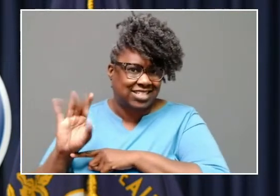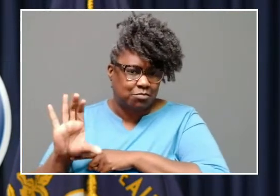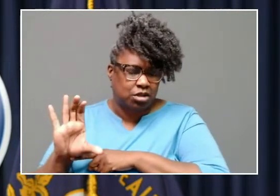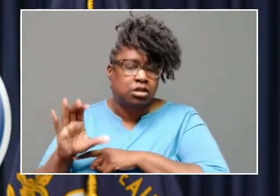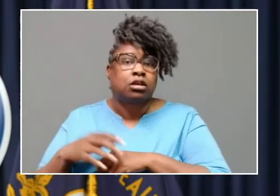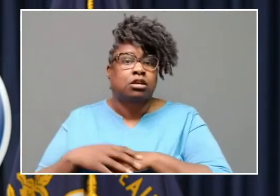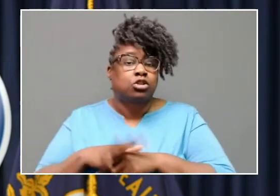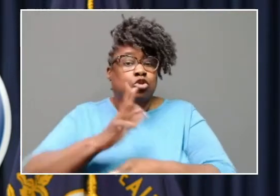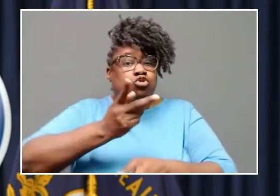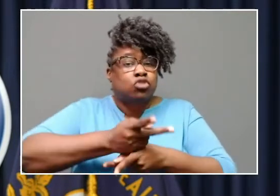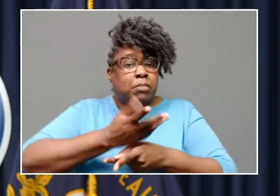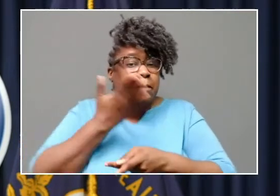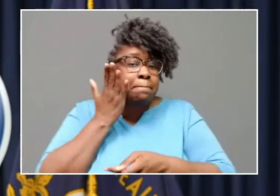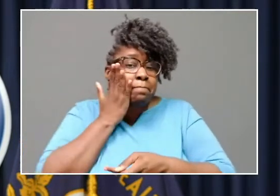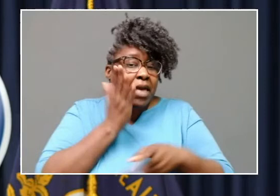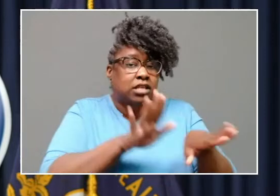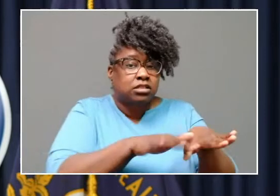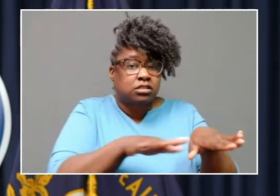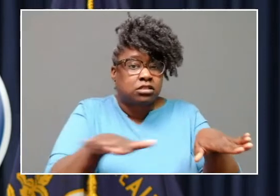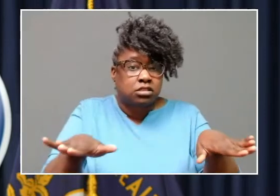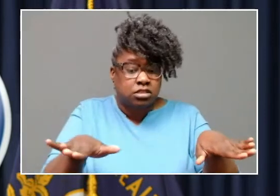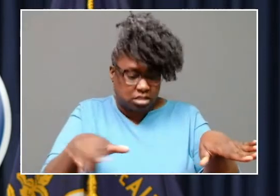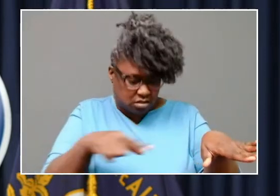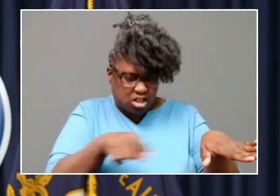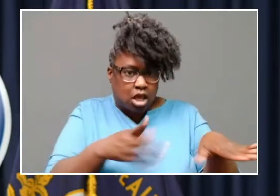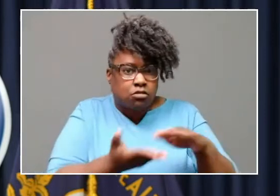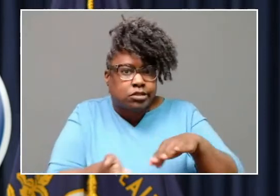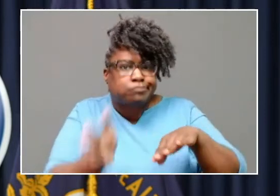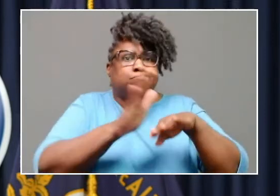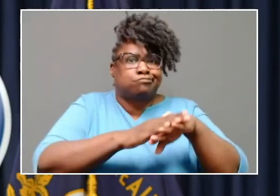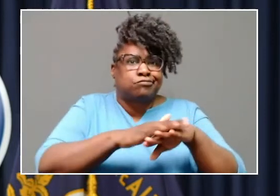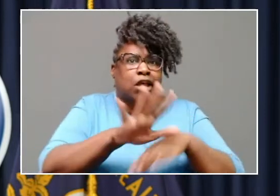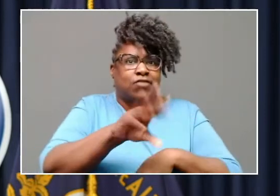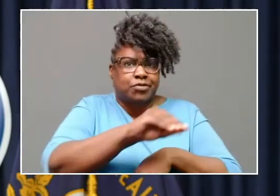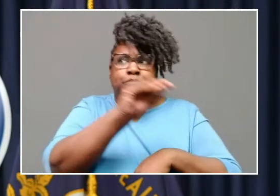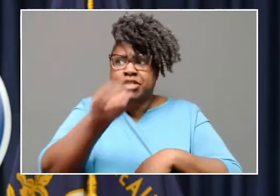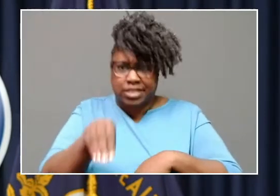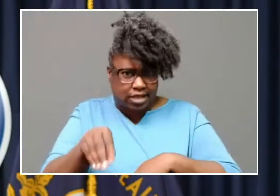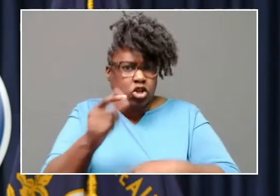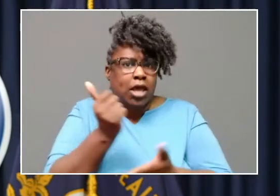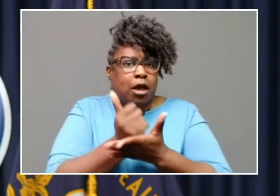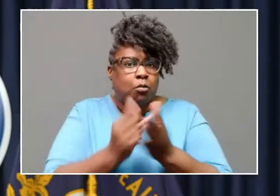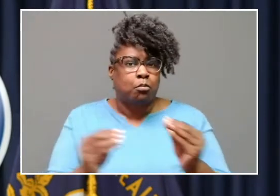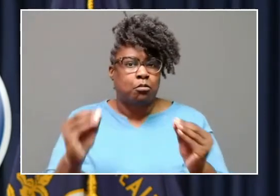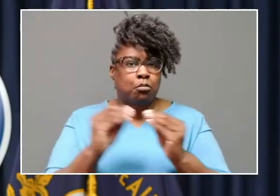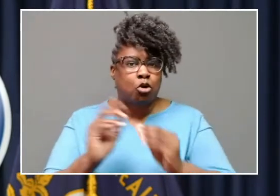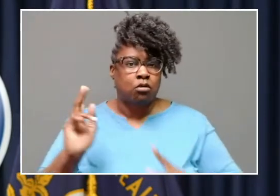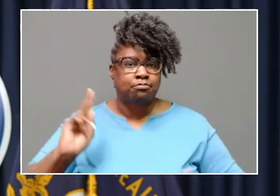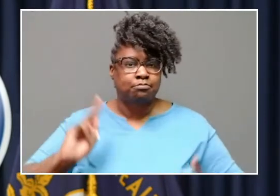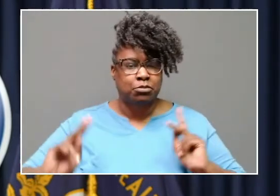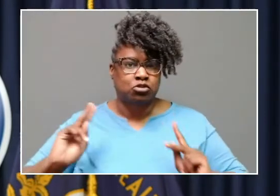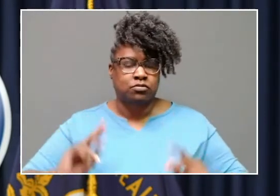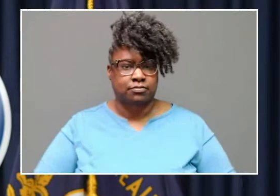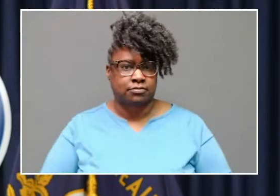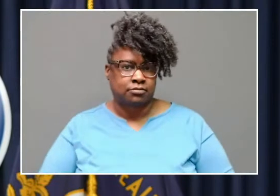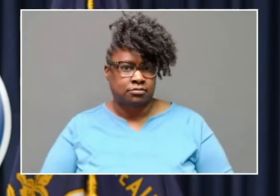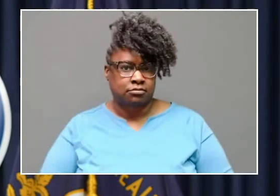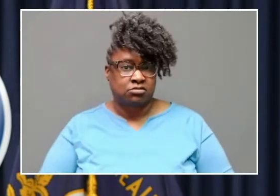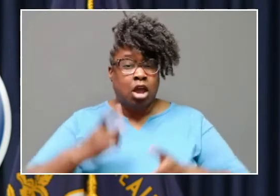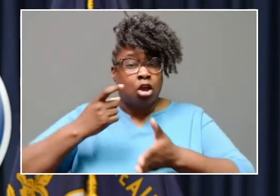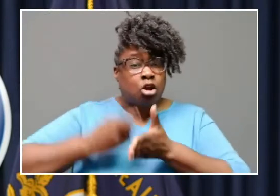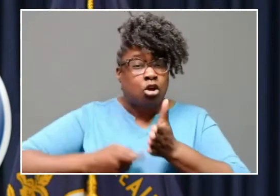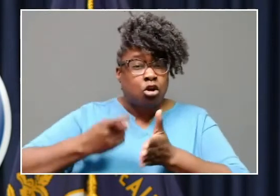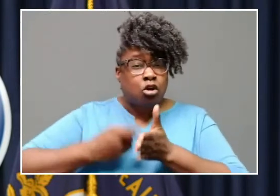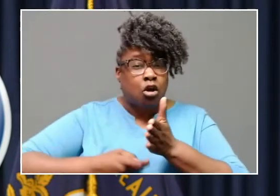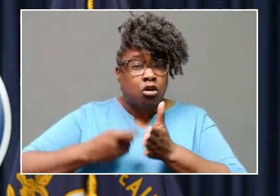help Kentuckians by 50%. We've worked hard to remove the cost barrier of treatment so that every single Kentuckian who wants